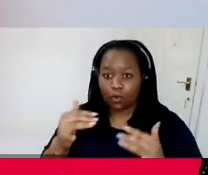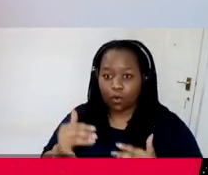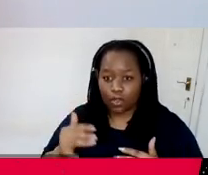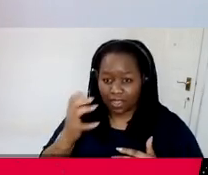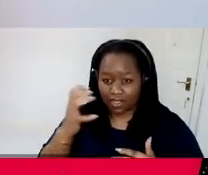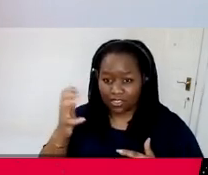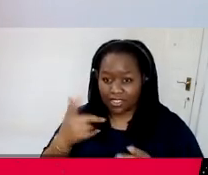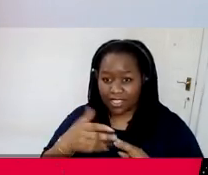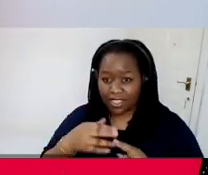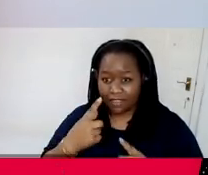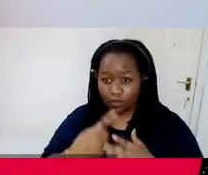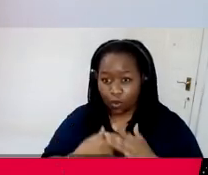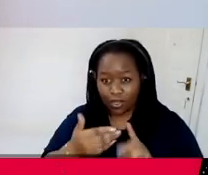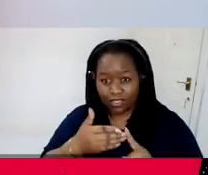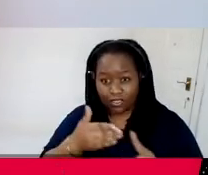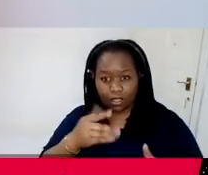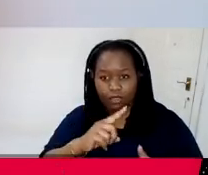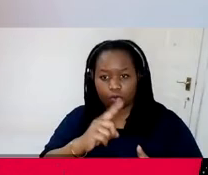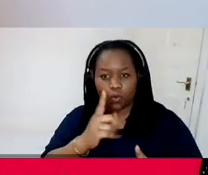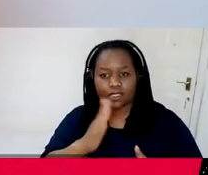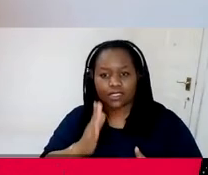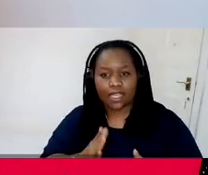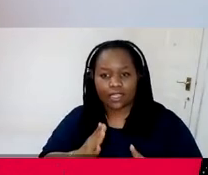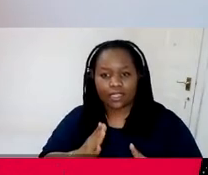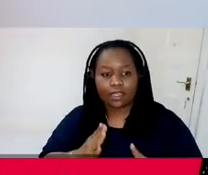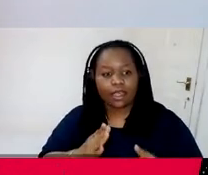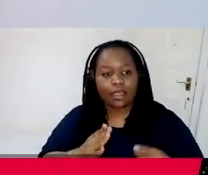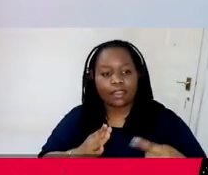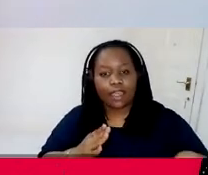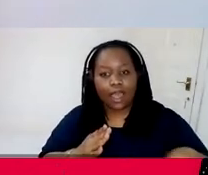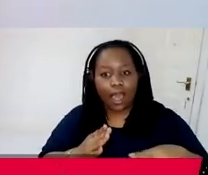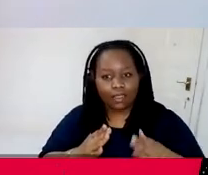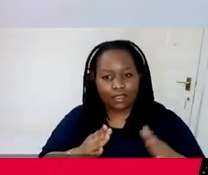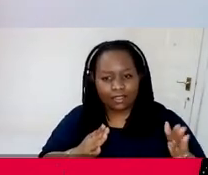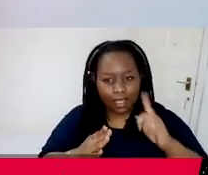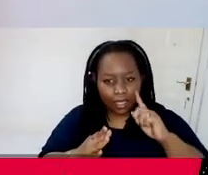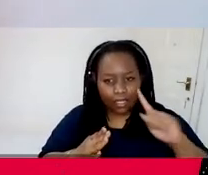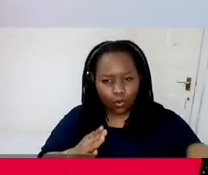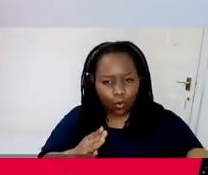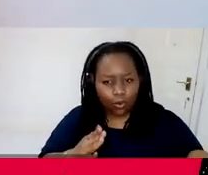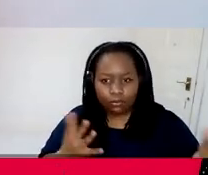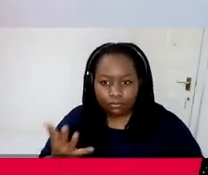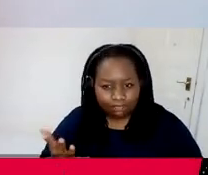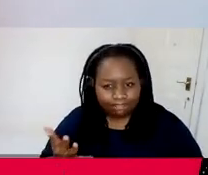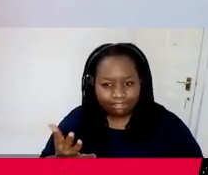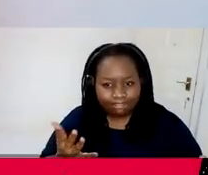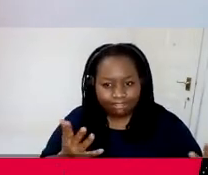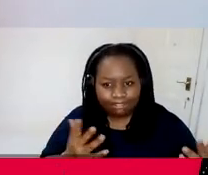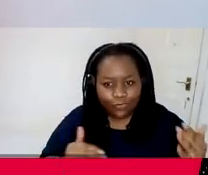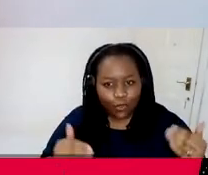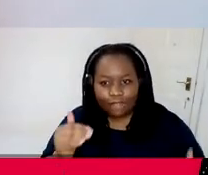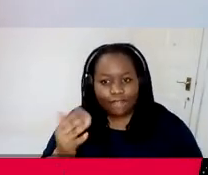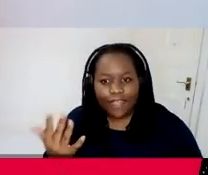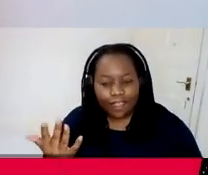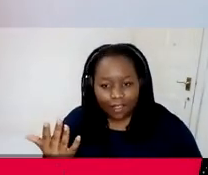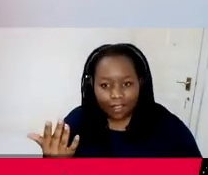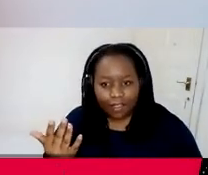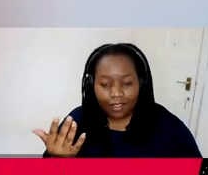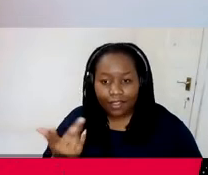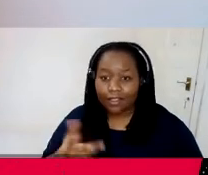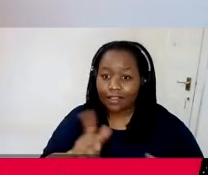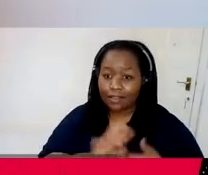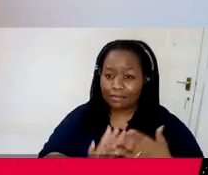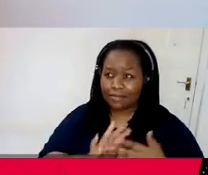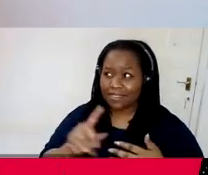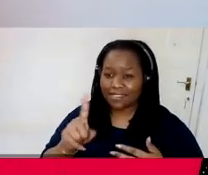it's not a form of accountability. But it might stop or send the message to those who are